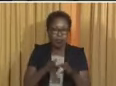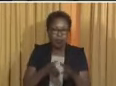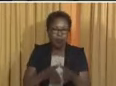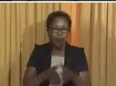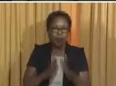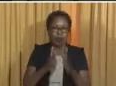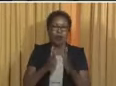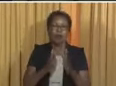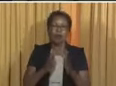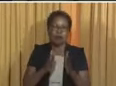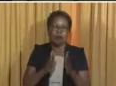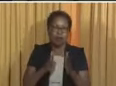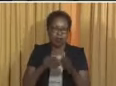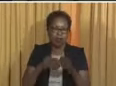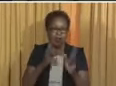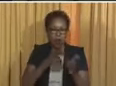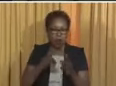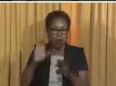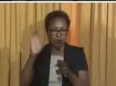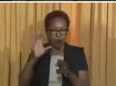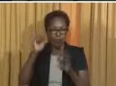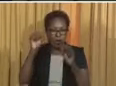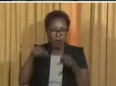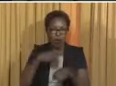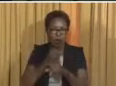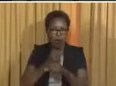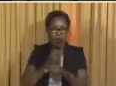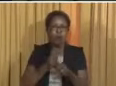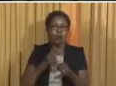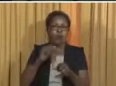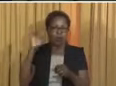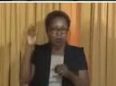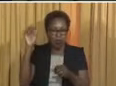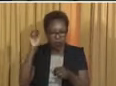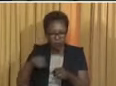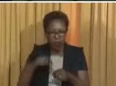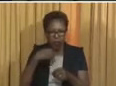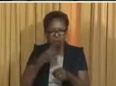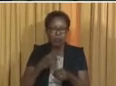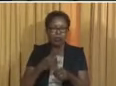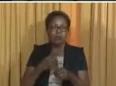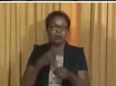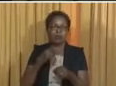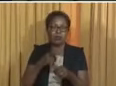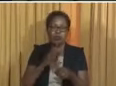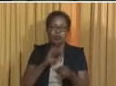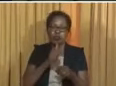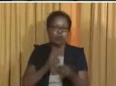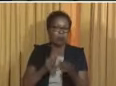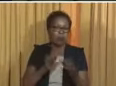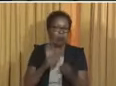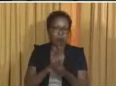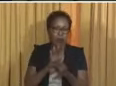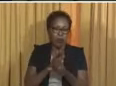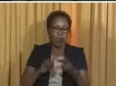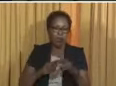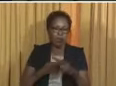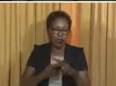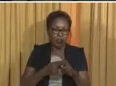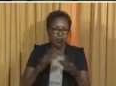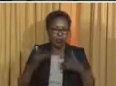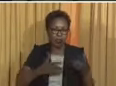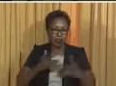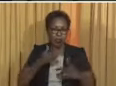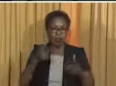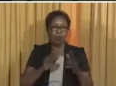ordinary citizens. The appellate judges found that the amendment bill was not a popular initiative, considering that the process that